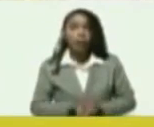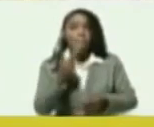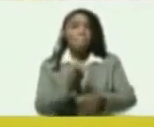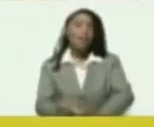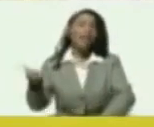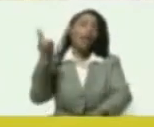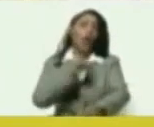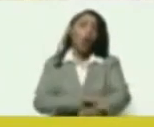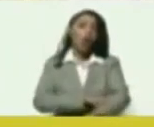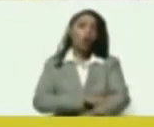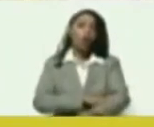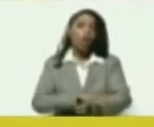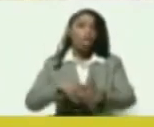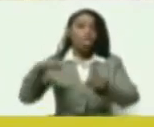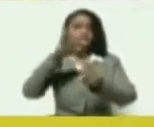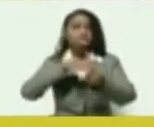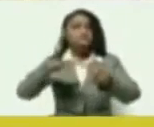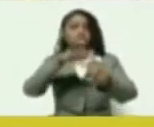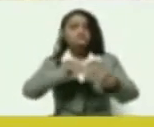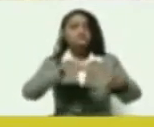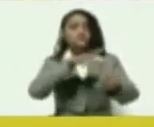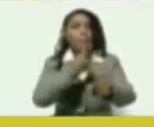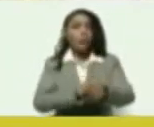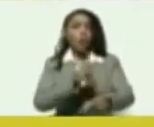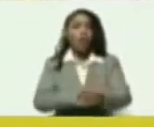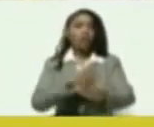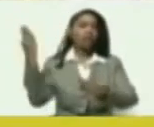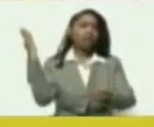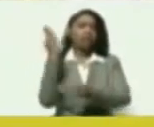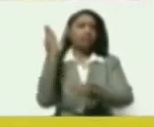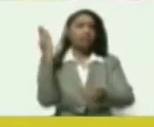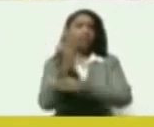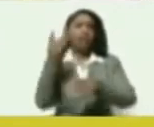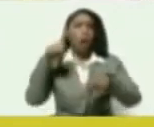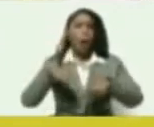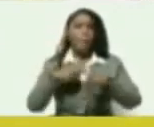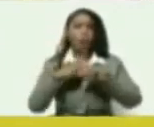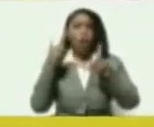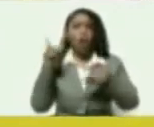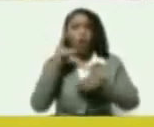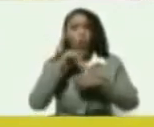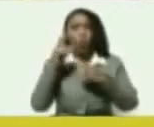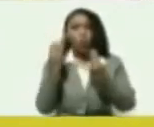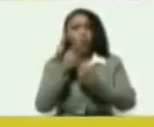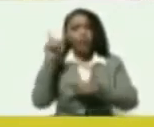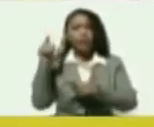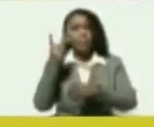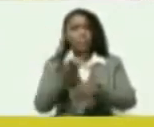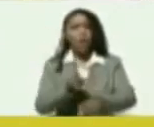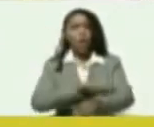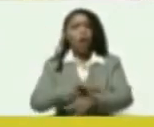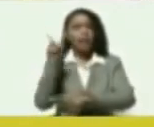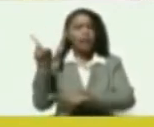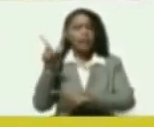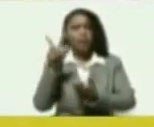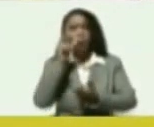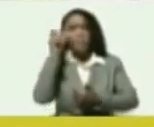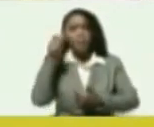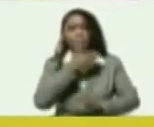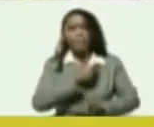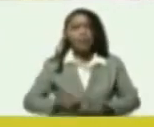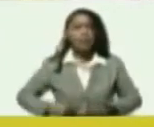It's worse. The persecution, sanctions today with Joe Biden, it's